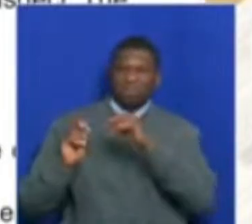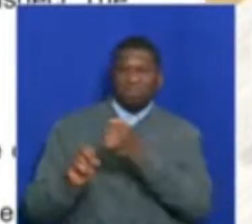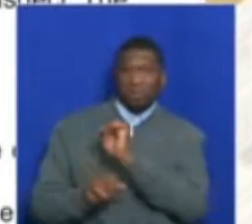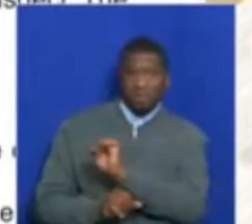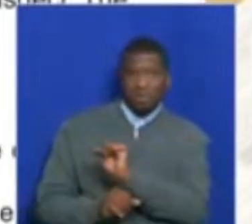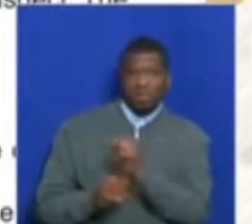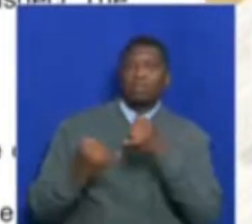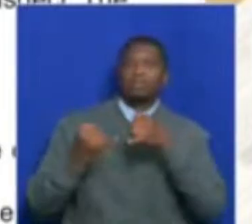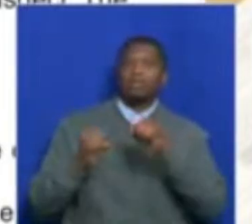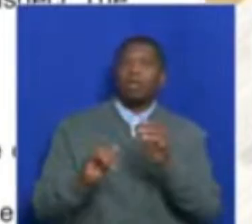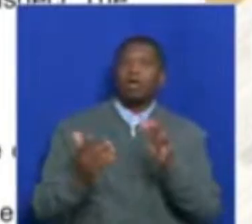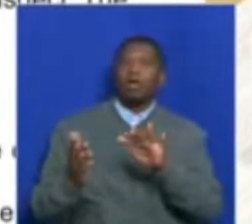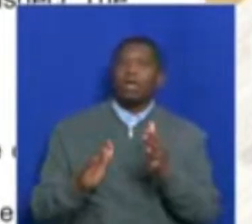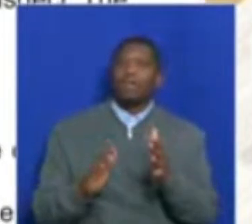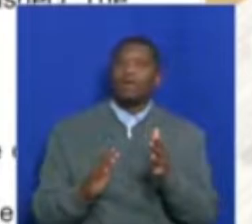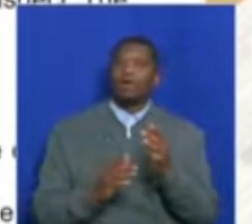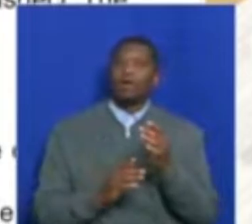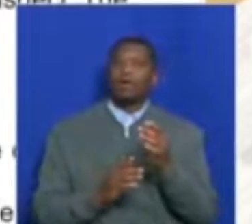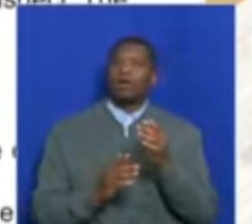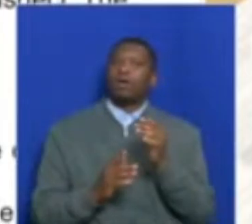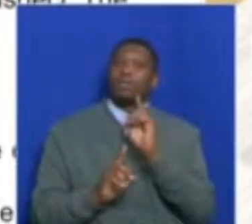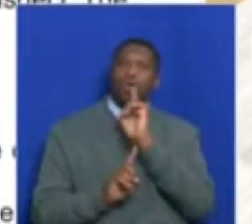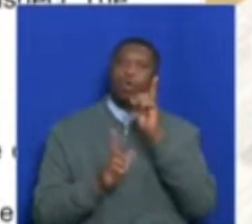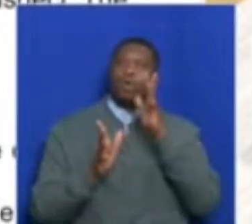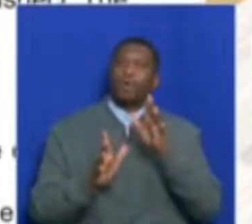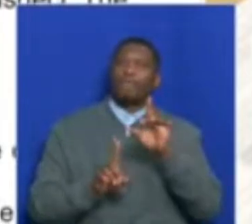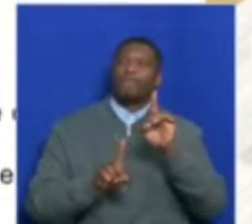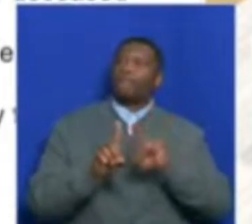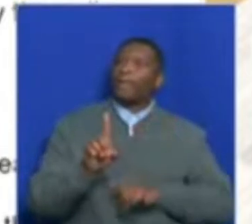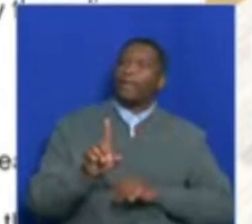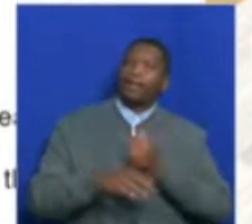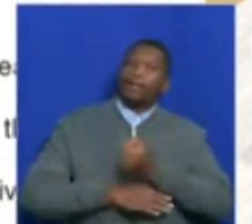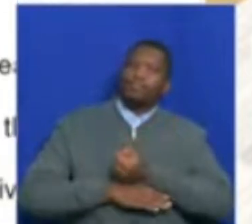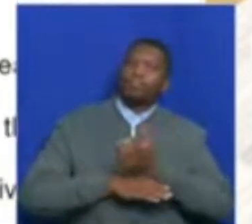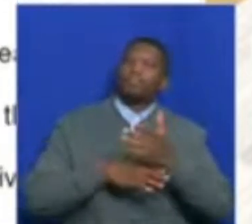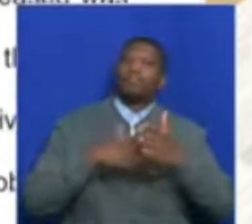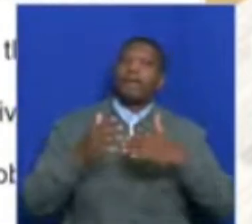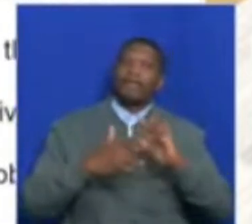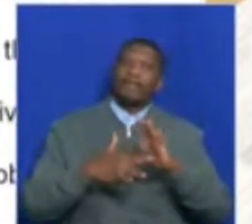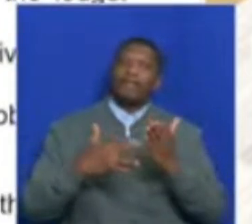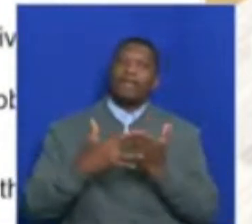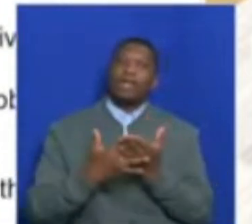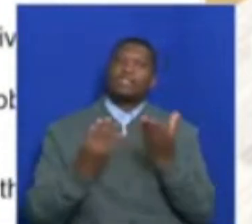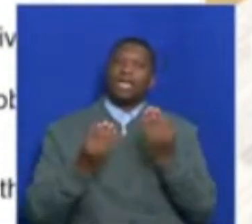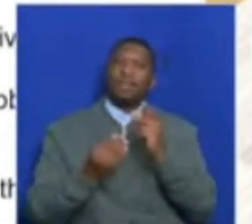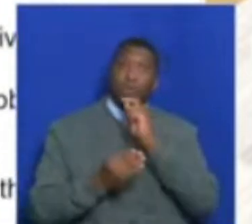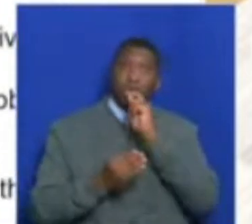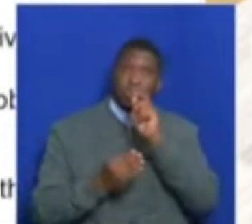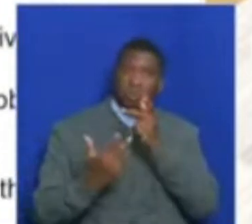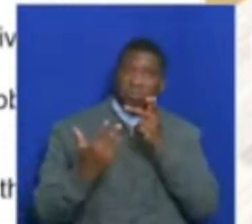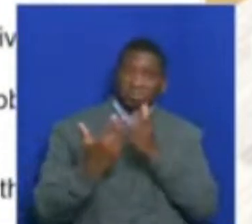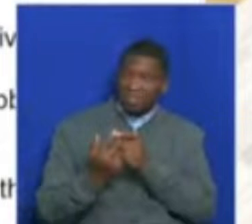task team failed to provide any case numbers to validate the claim that the deceased was in fact sought